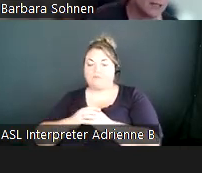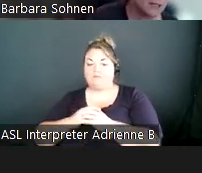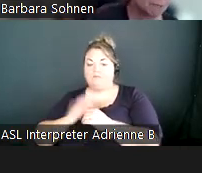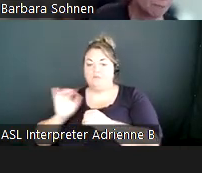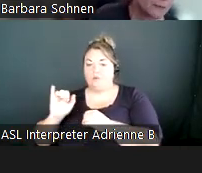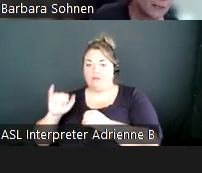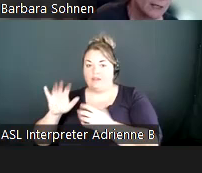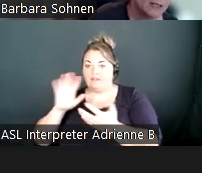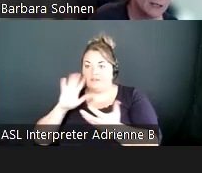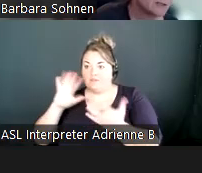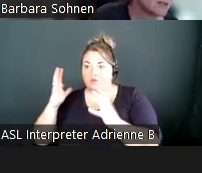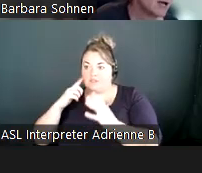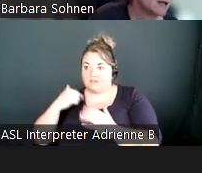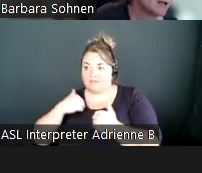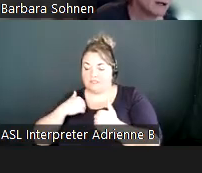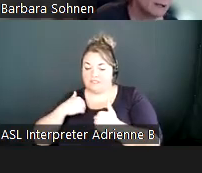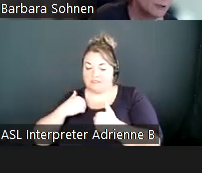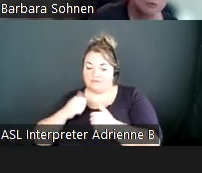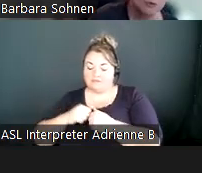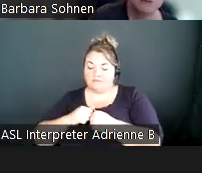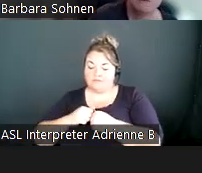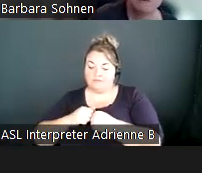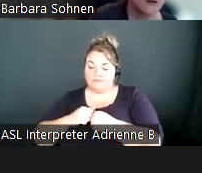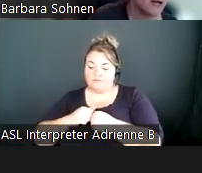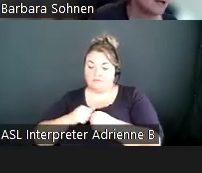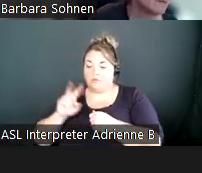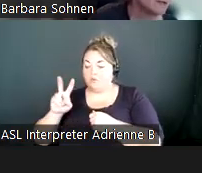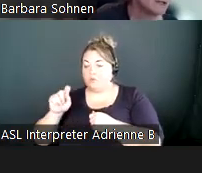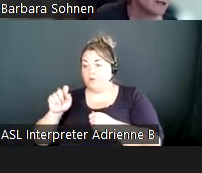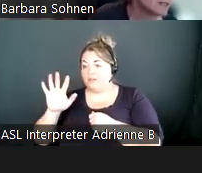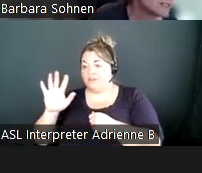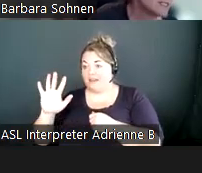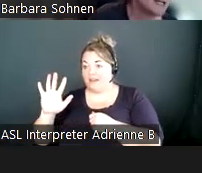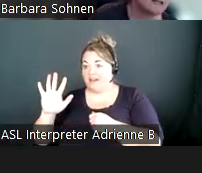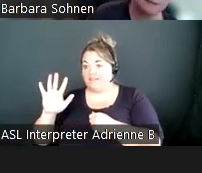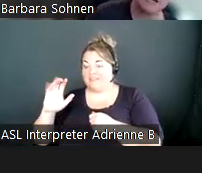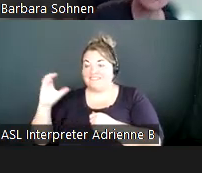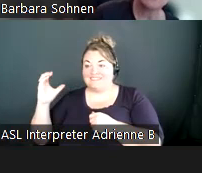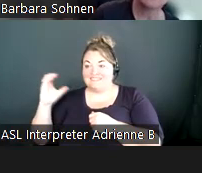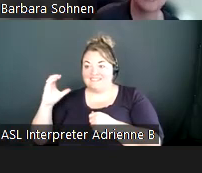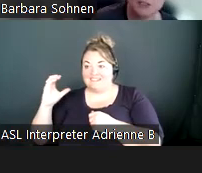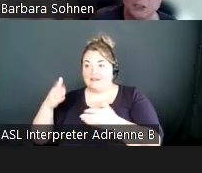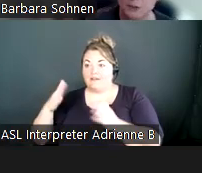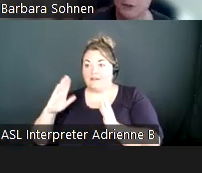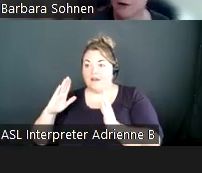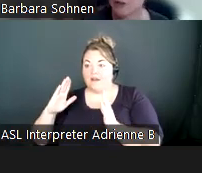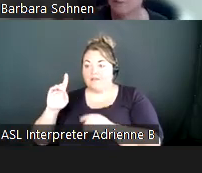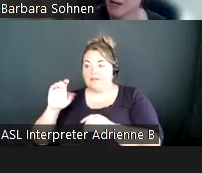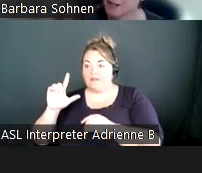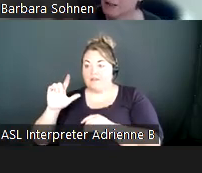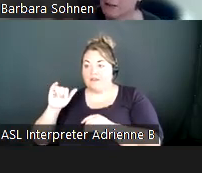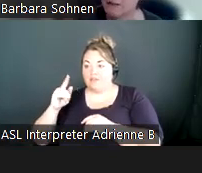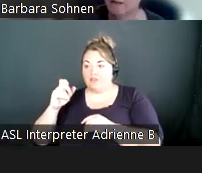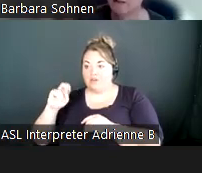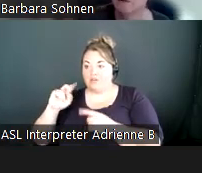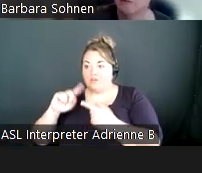to me is that 2.5C allows delegation to the governing